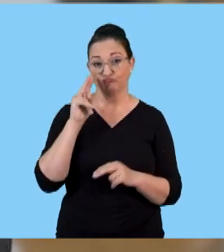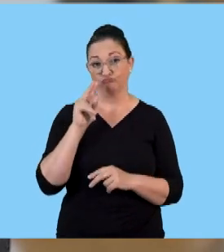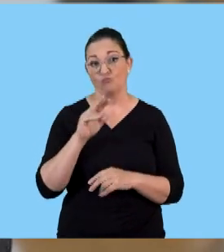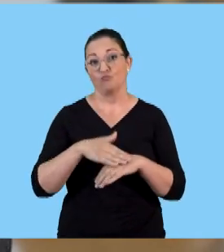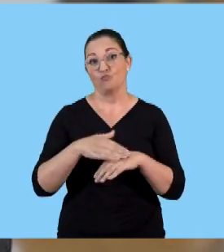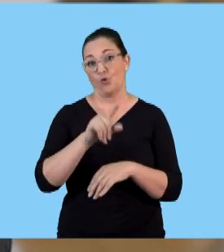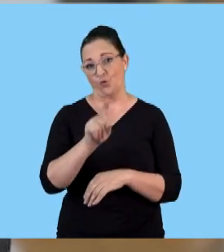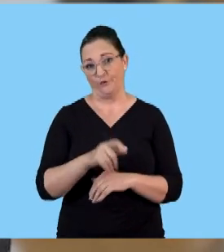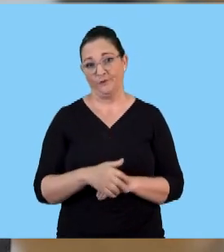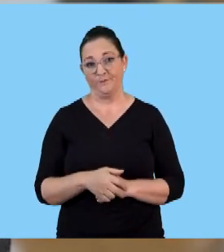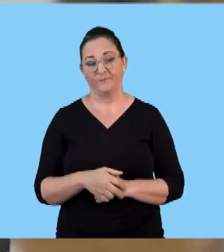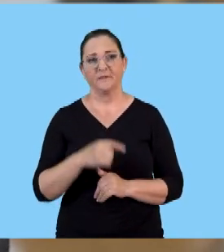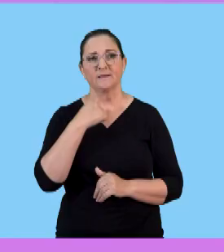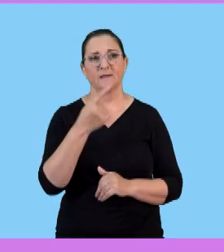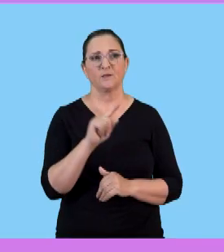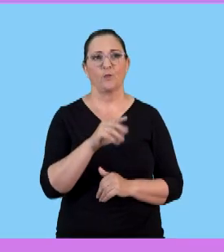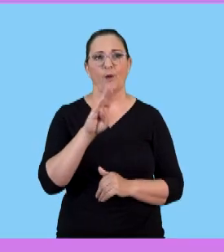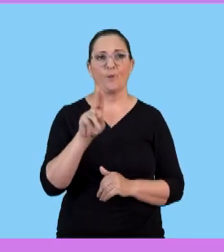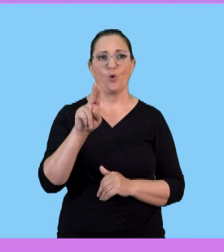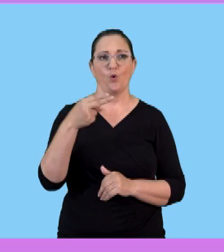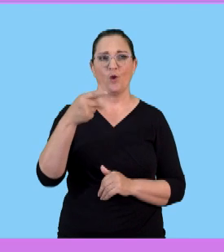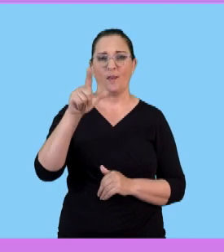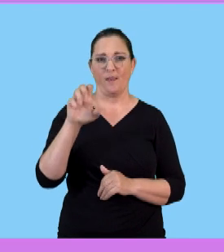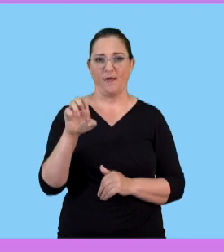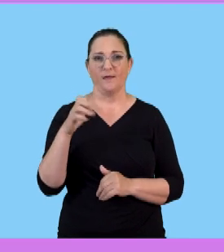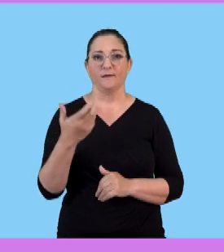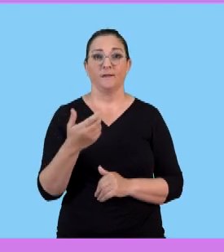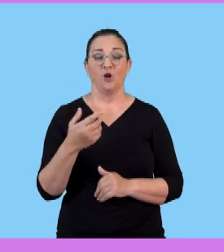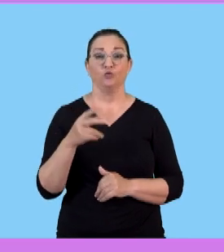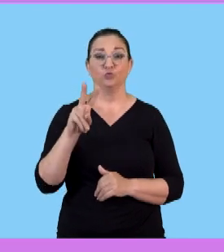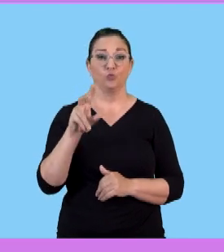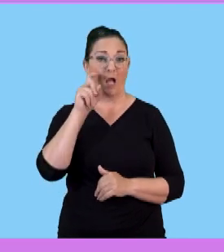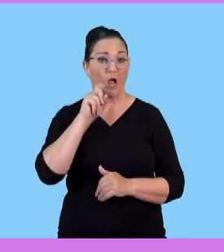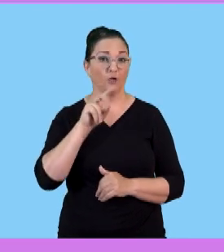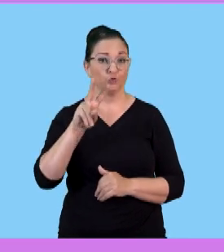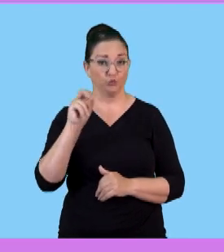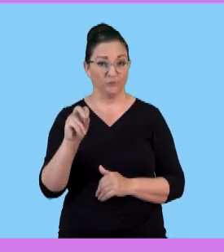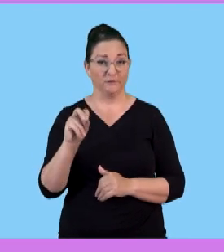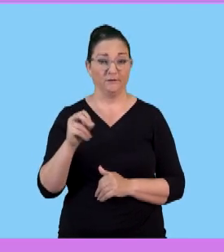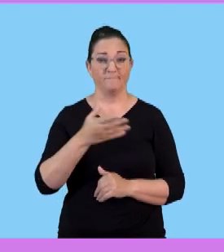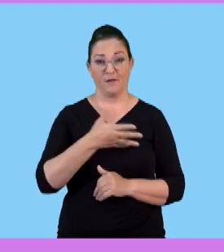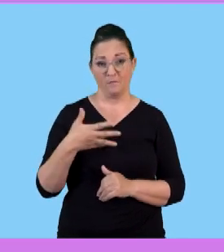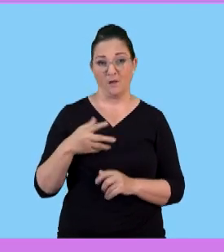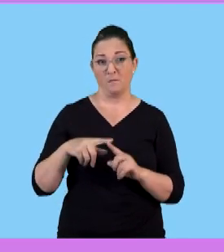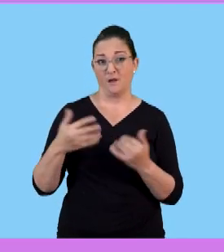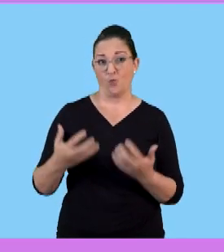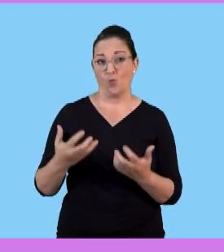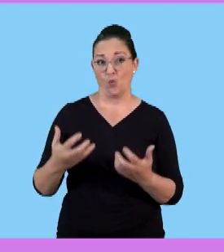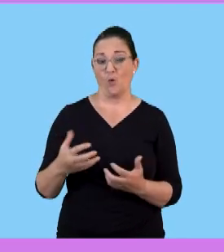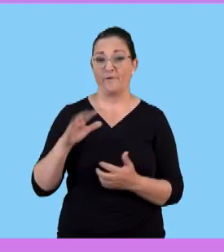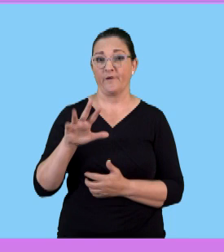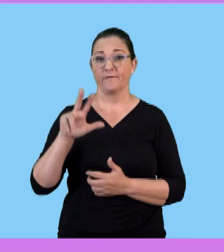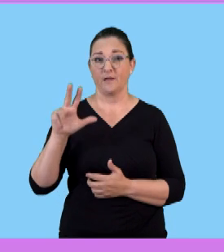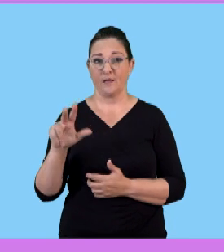at another question. So here I'm saying Bootle is a 20-year-old female who weighs 58 kilograms